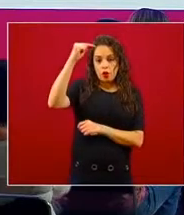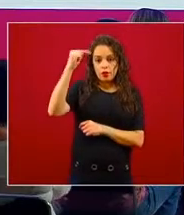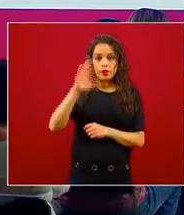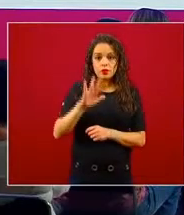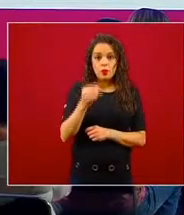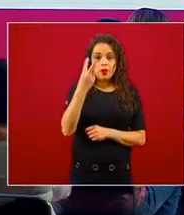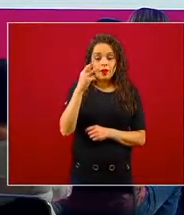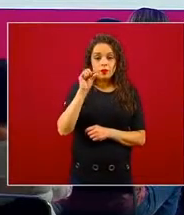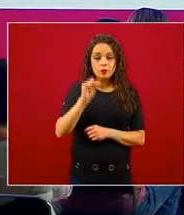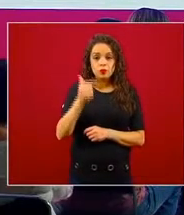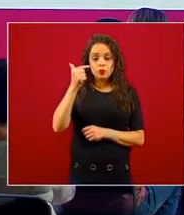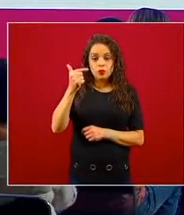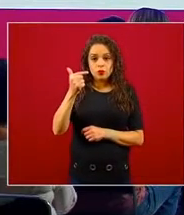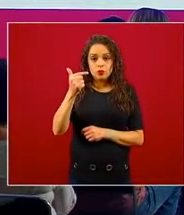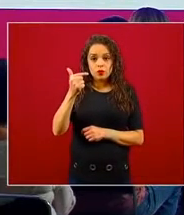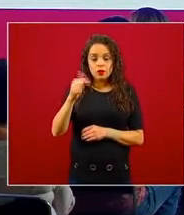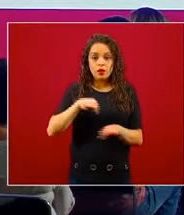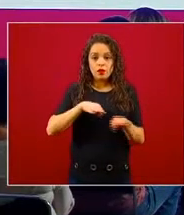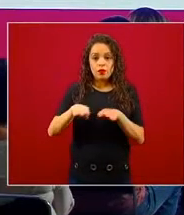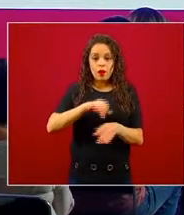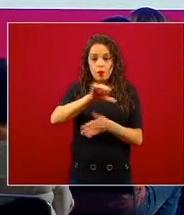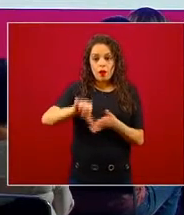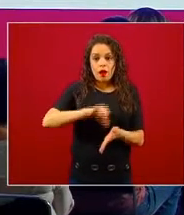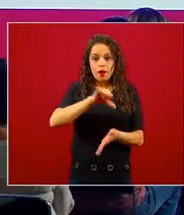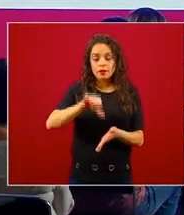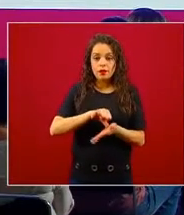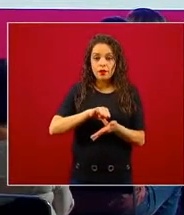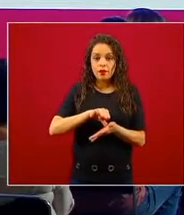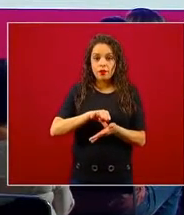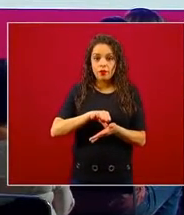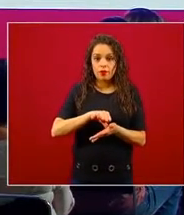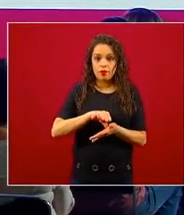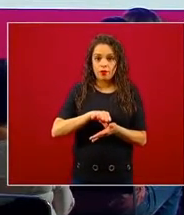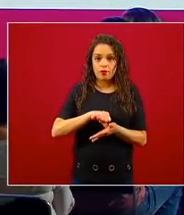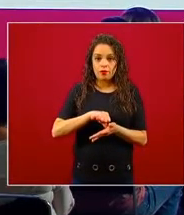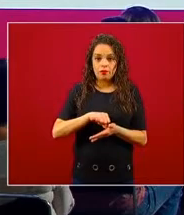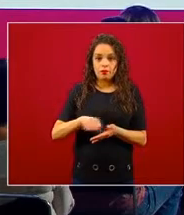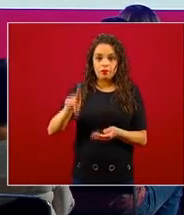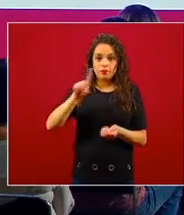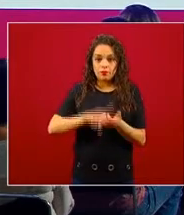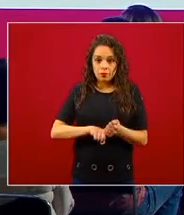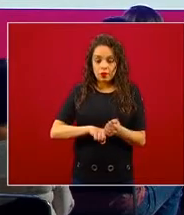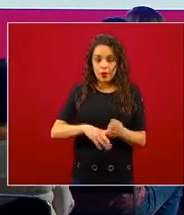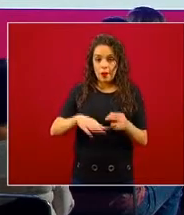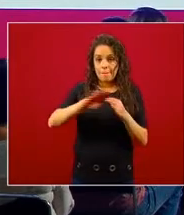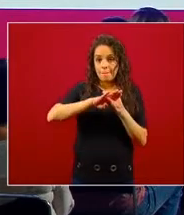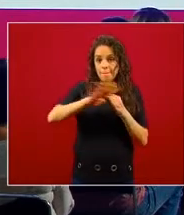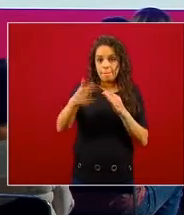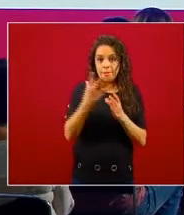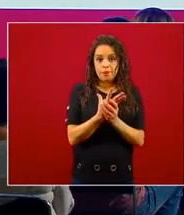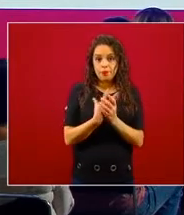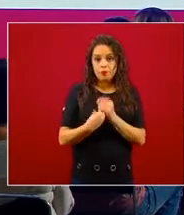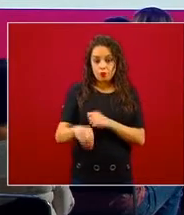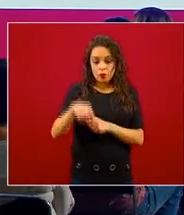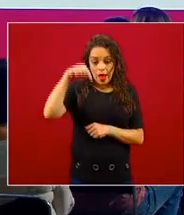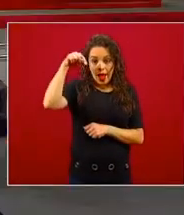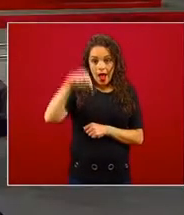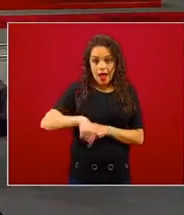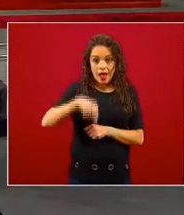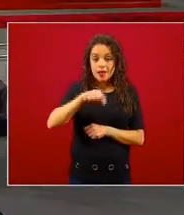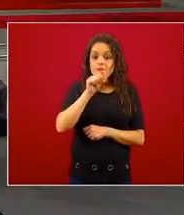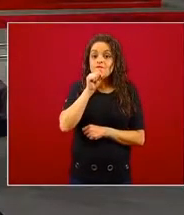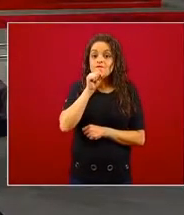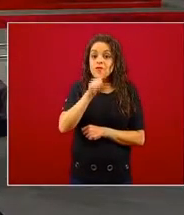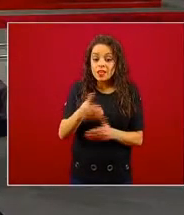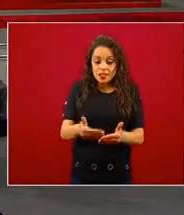53.79% work in the center, and we have others in the north, and just over 53% work in the center of the country. So this